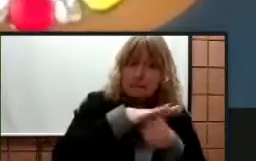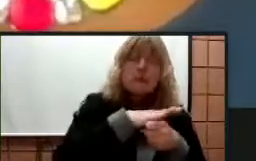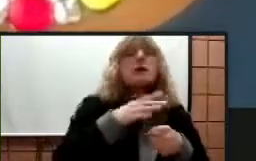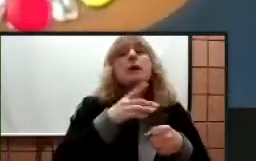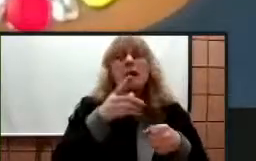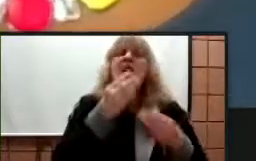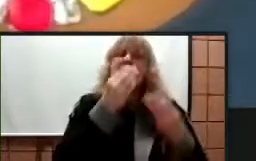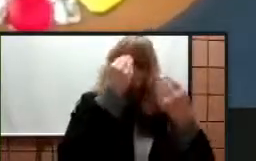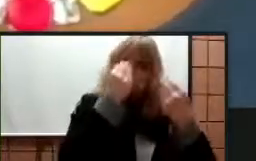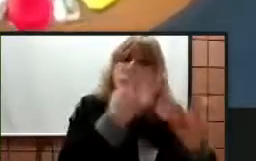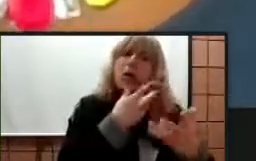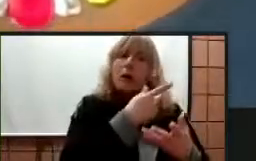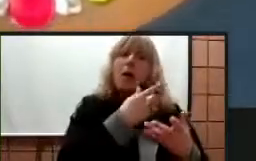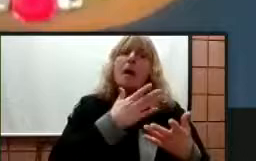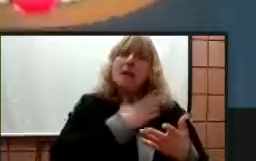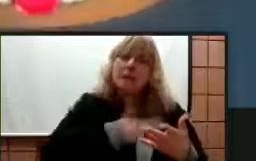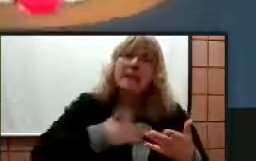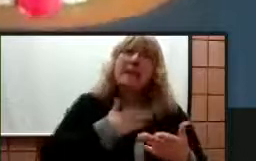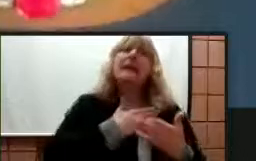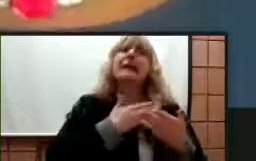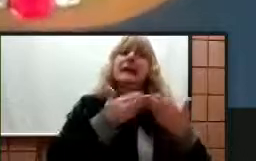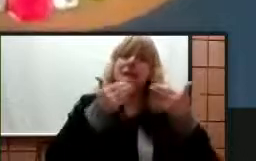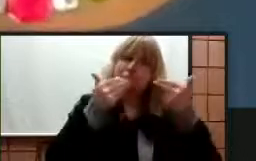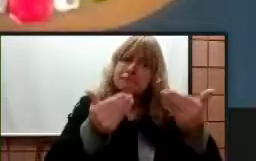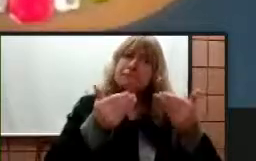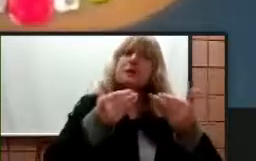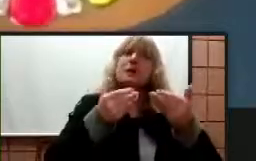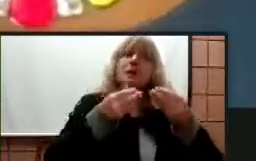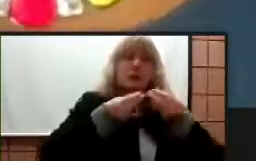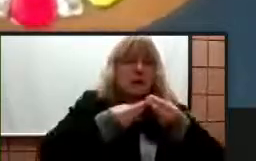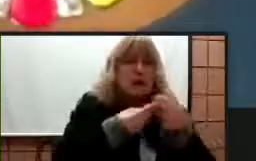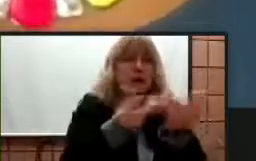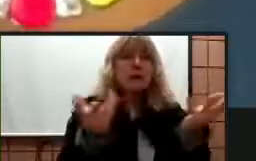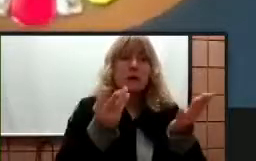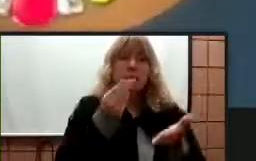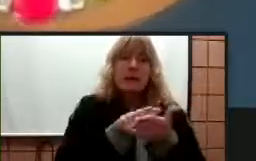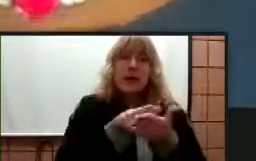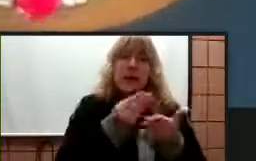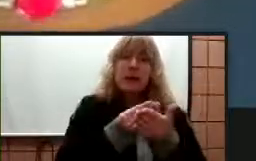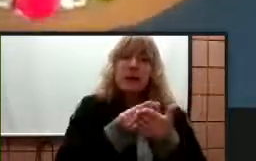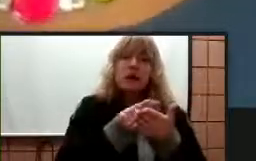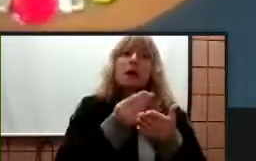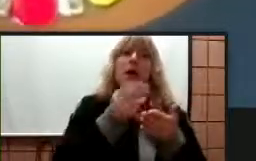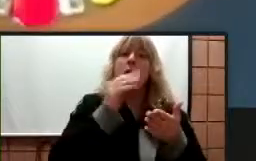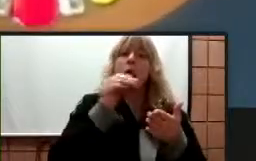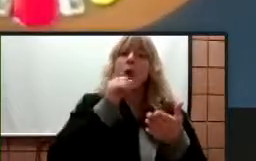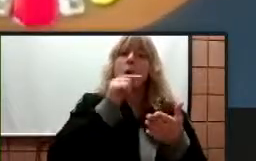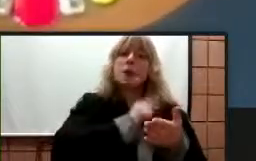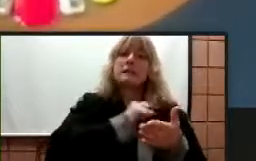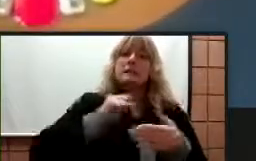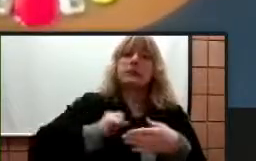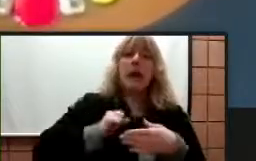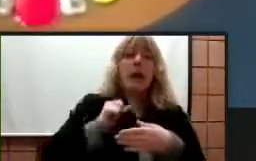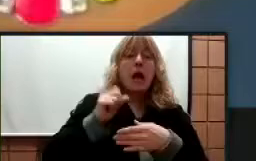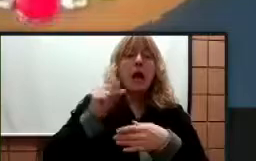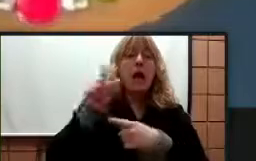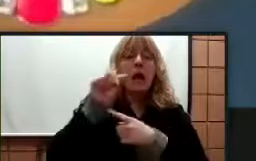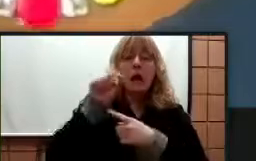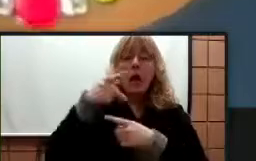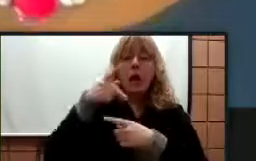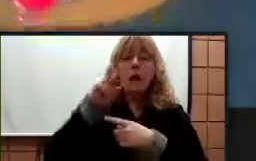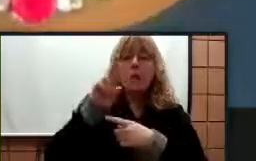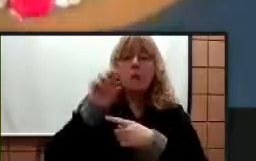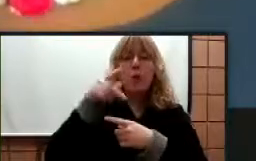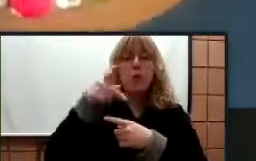the money. And then also the Senate Appropriations Chair, Mr. Stamas,